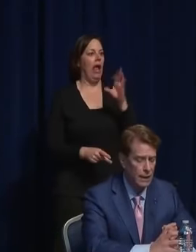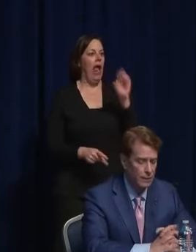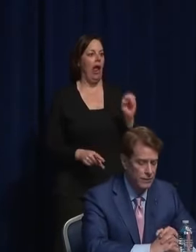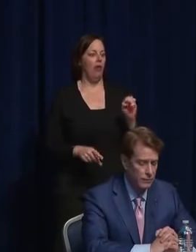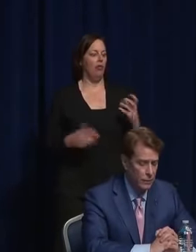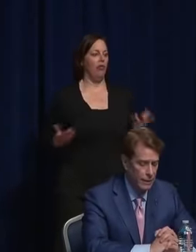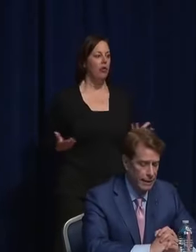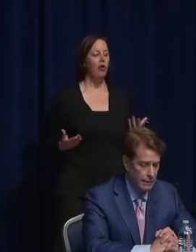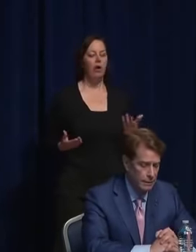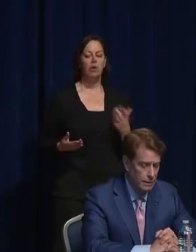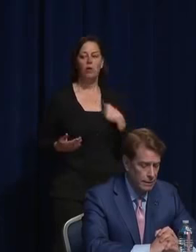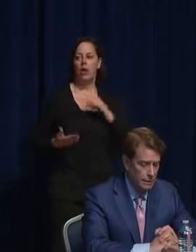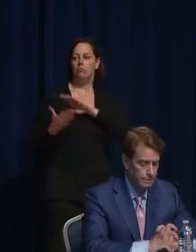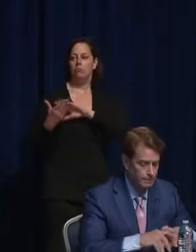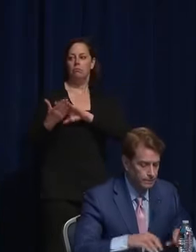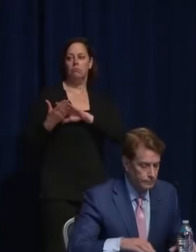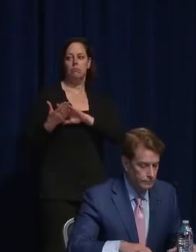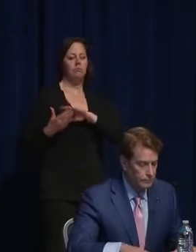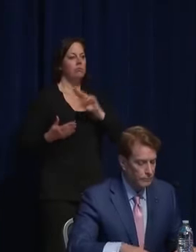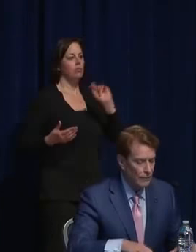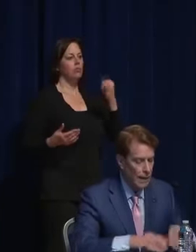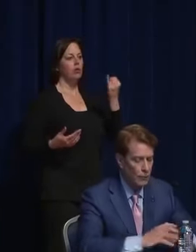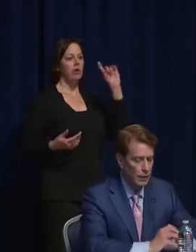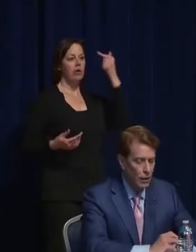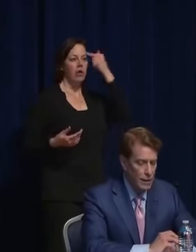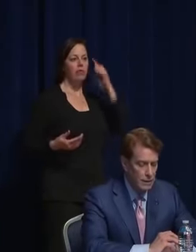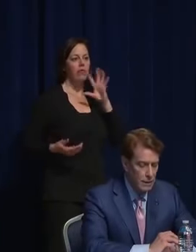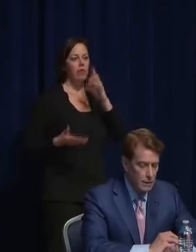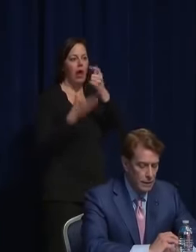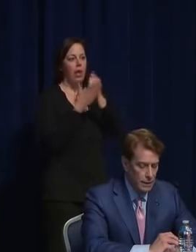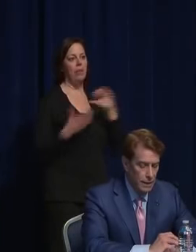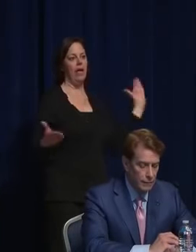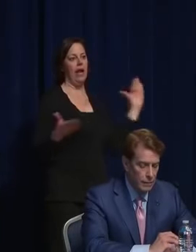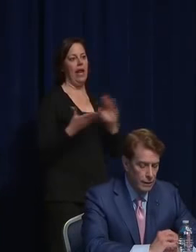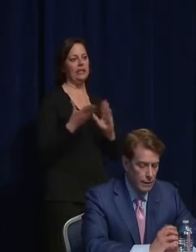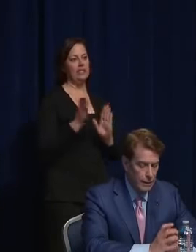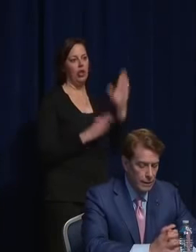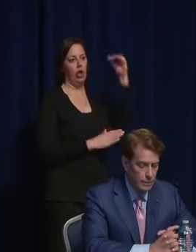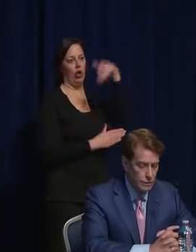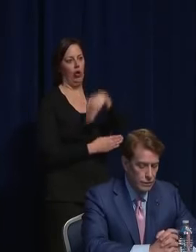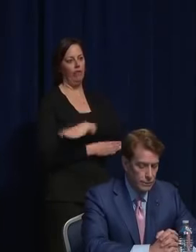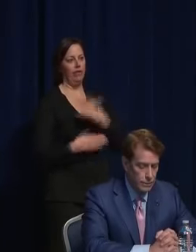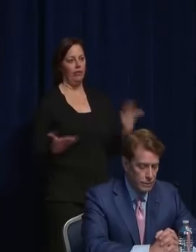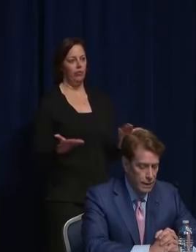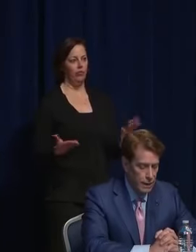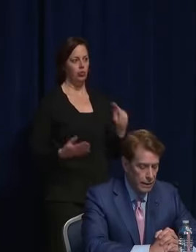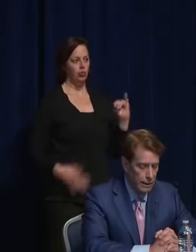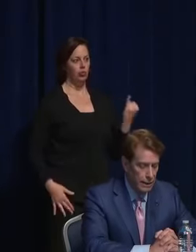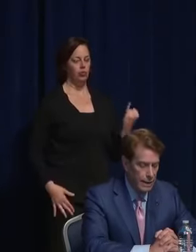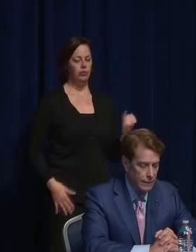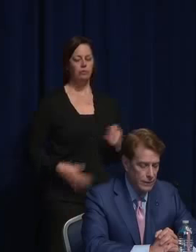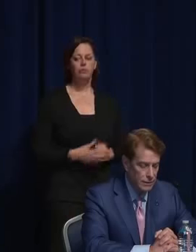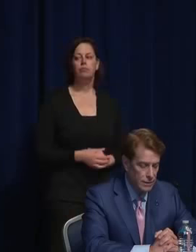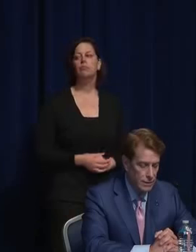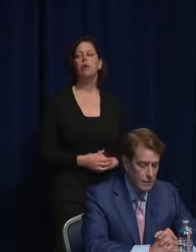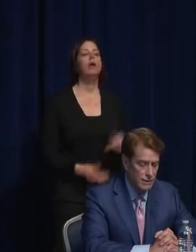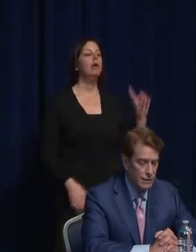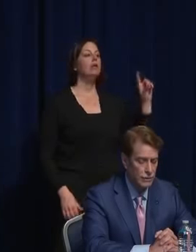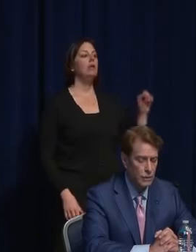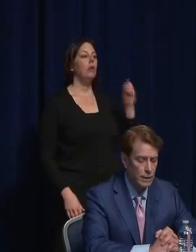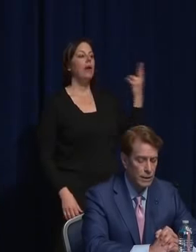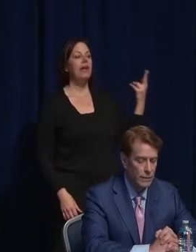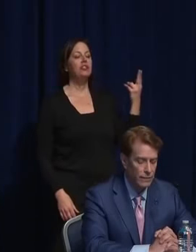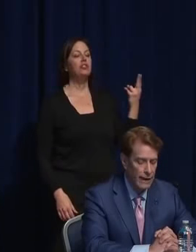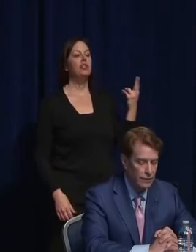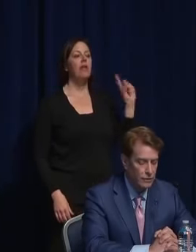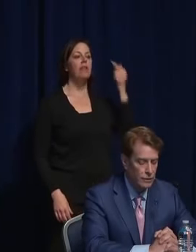to help us avoid that. I'm really heartened to hear that the Governor and Commissioner Kelly announced yesterday that the state is